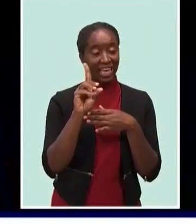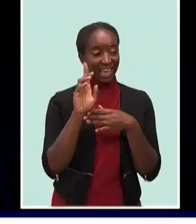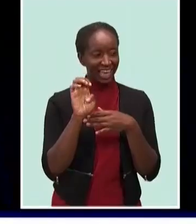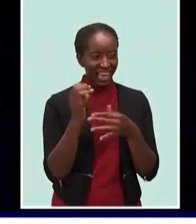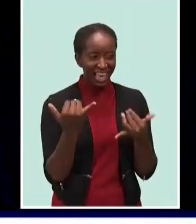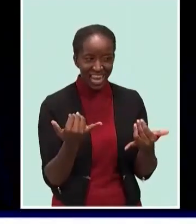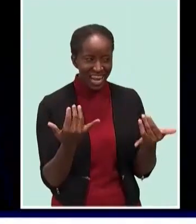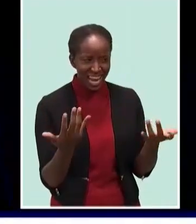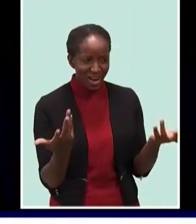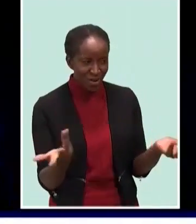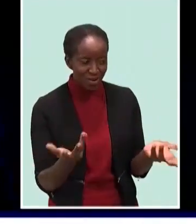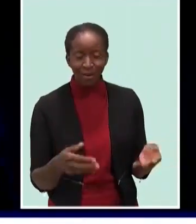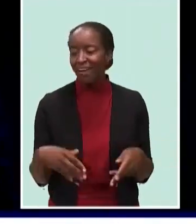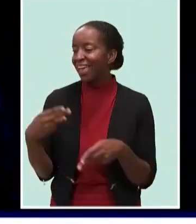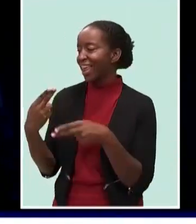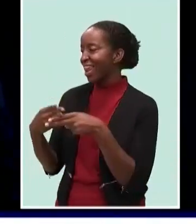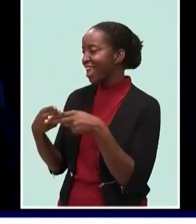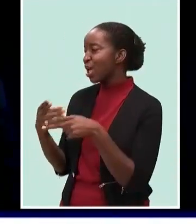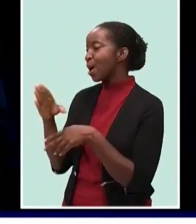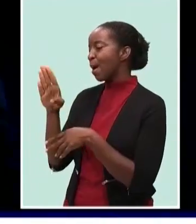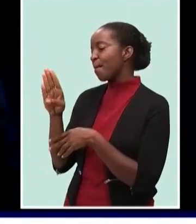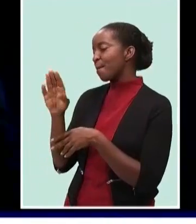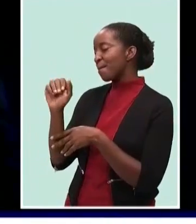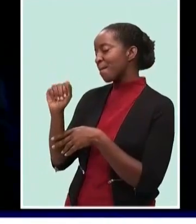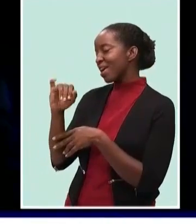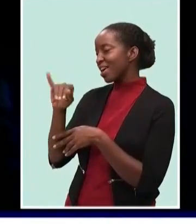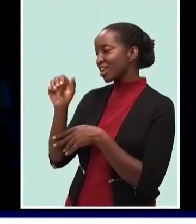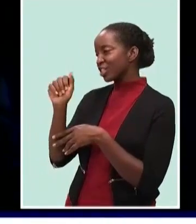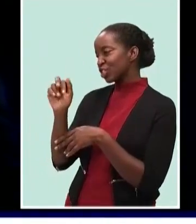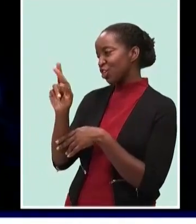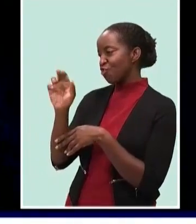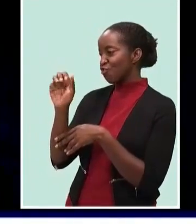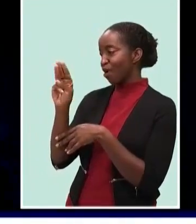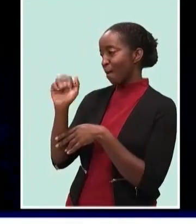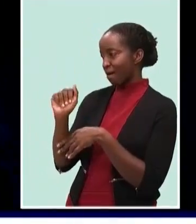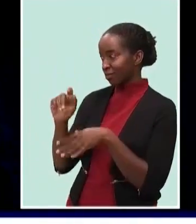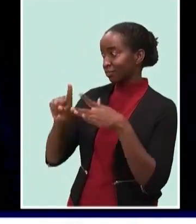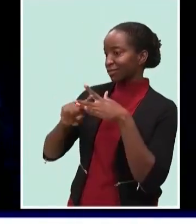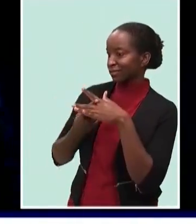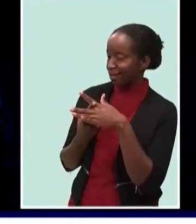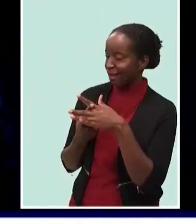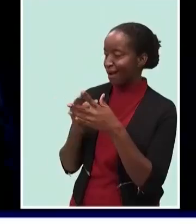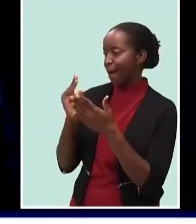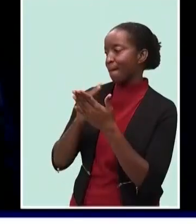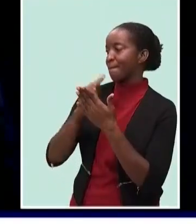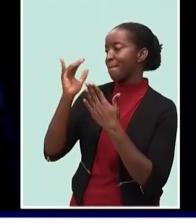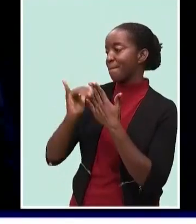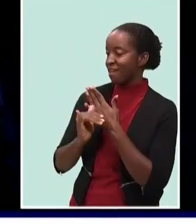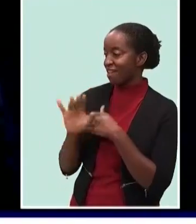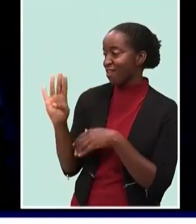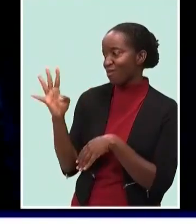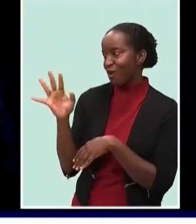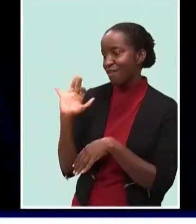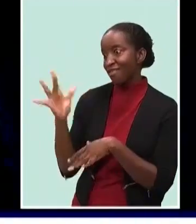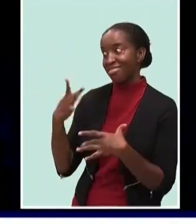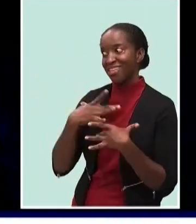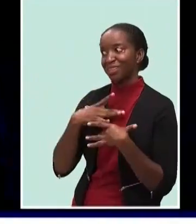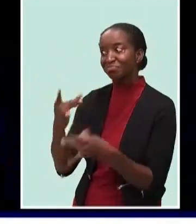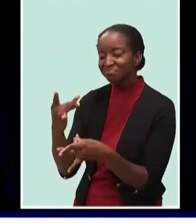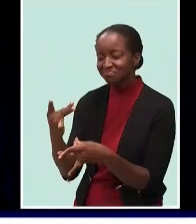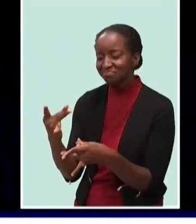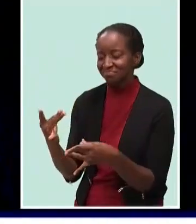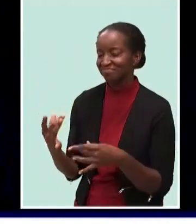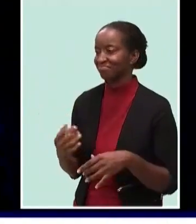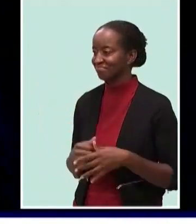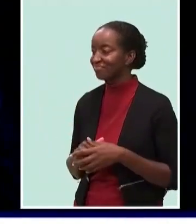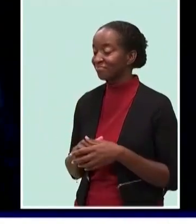those, and we're starting on May 4th, and that's going to be very, very interesting. So you need to come out and listen out for the information. The calendar is